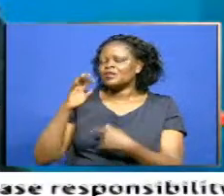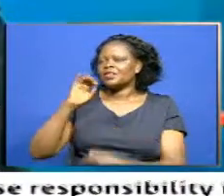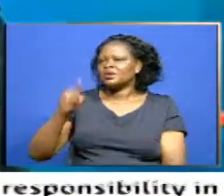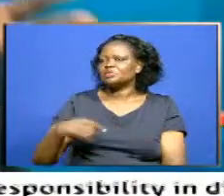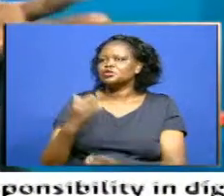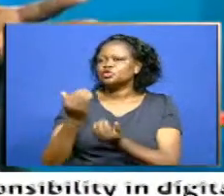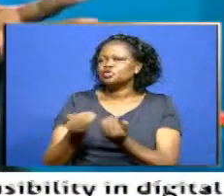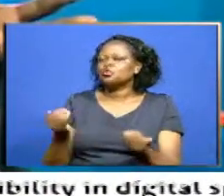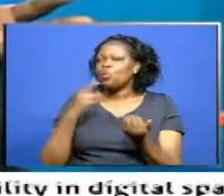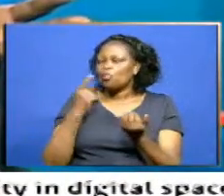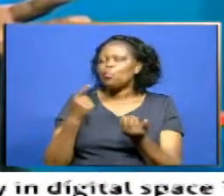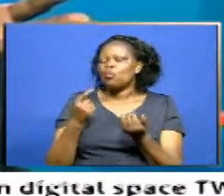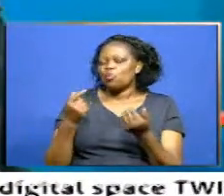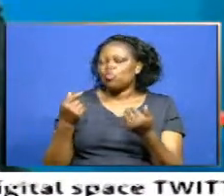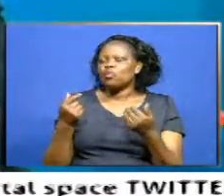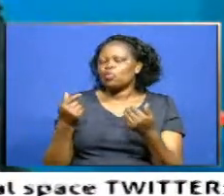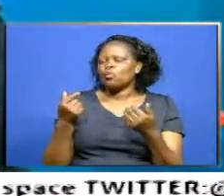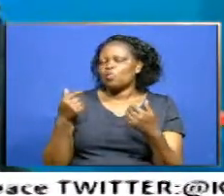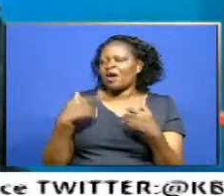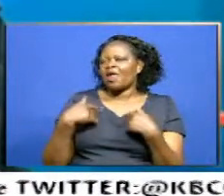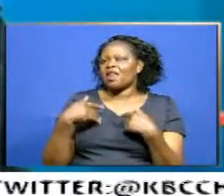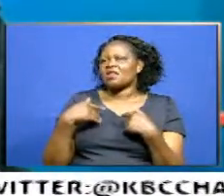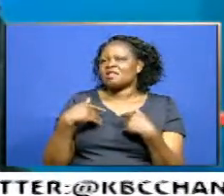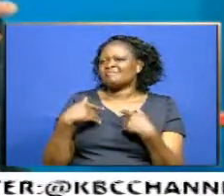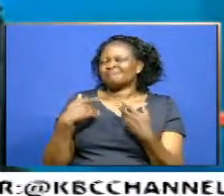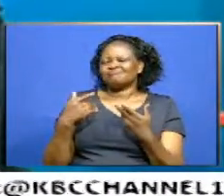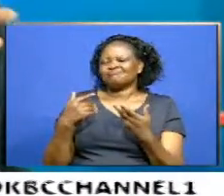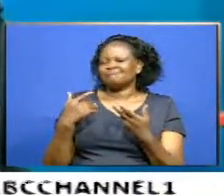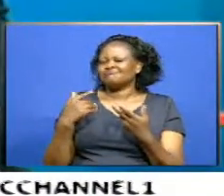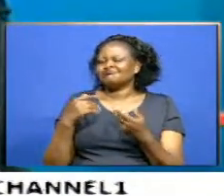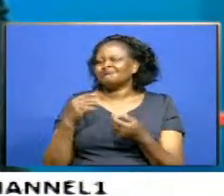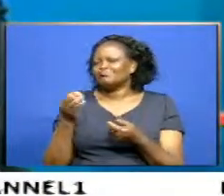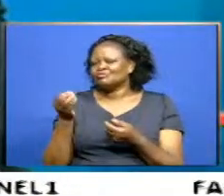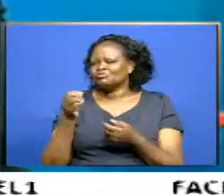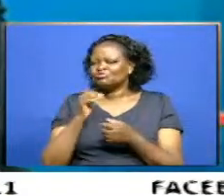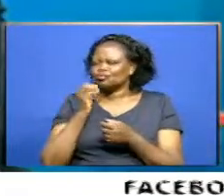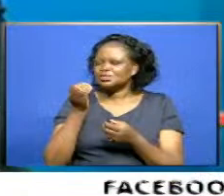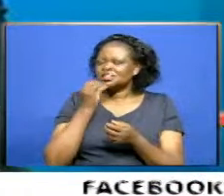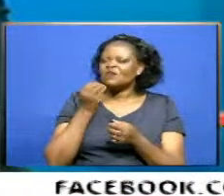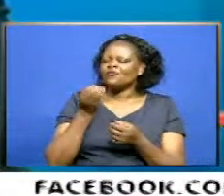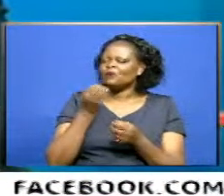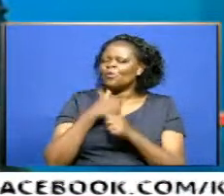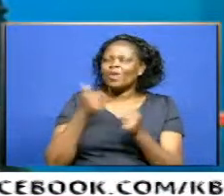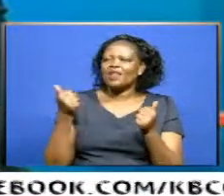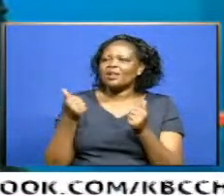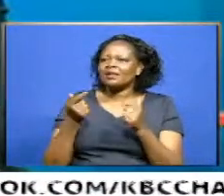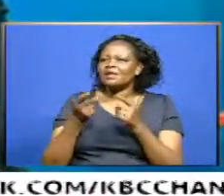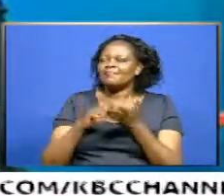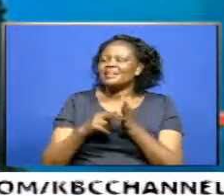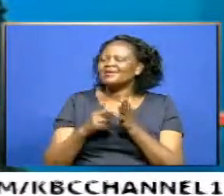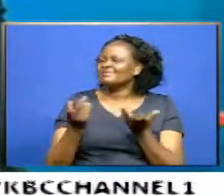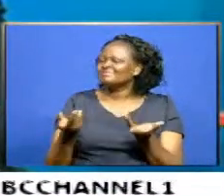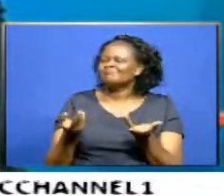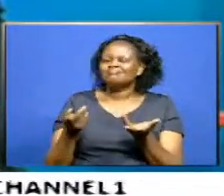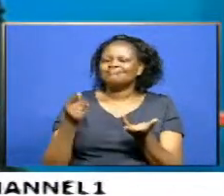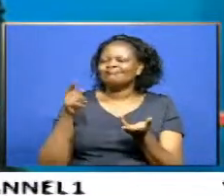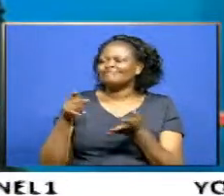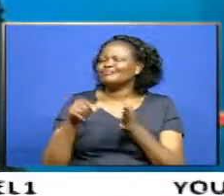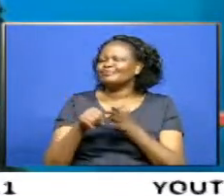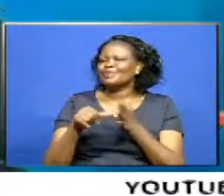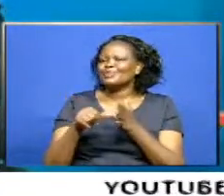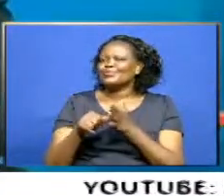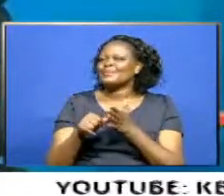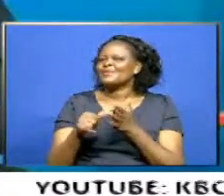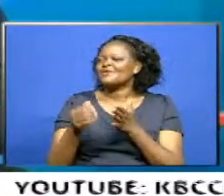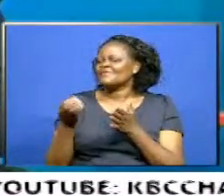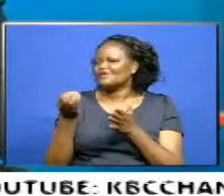already severely acute malnourished in Nairobi. So if you have such numbers already, you add on to that the food insecurity, that children are not eating